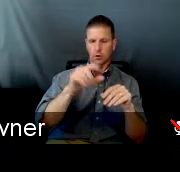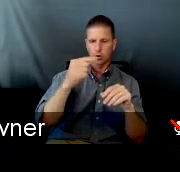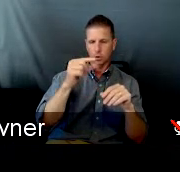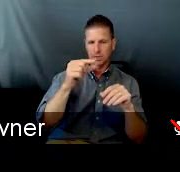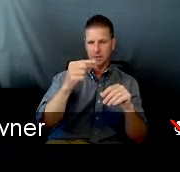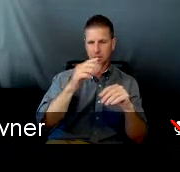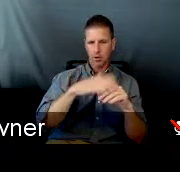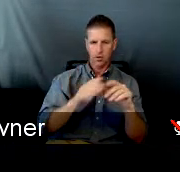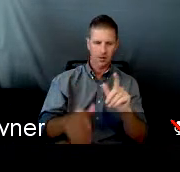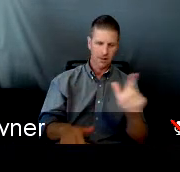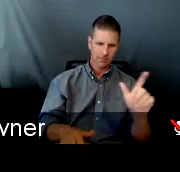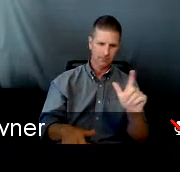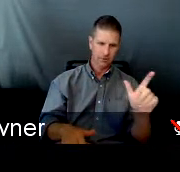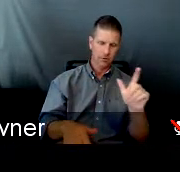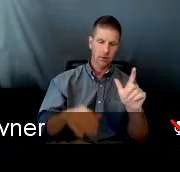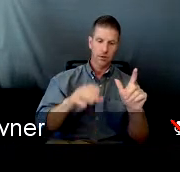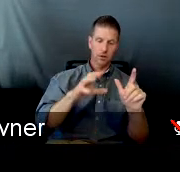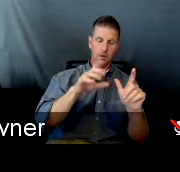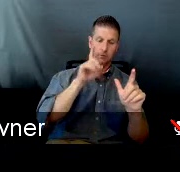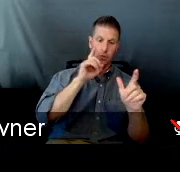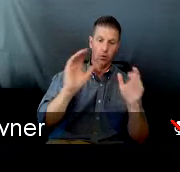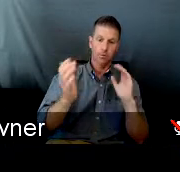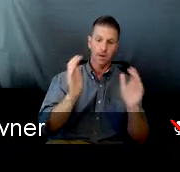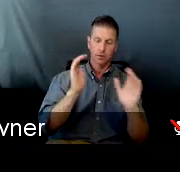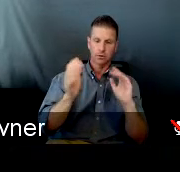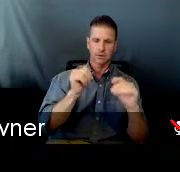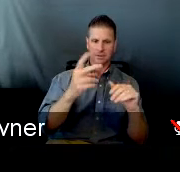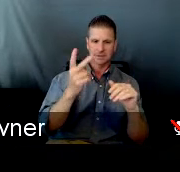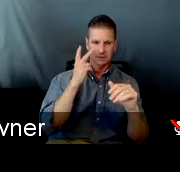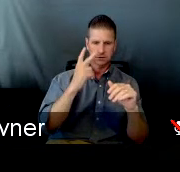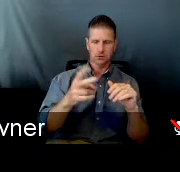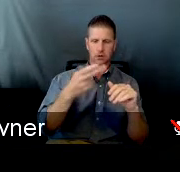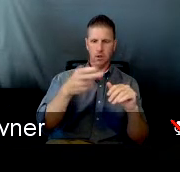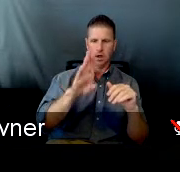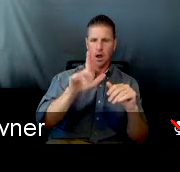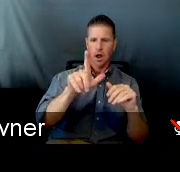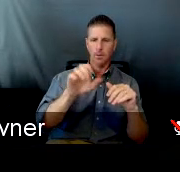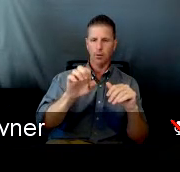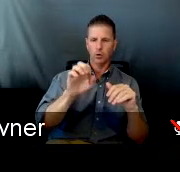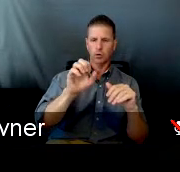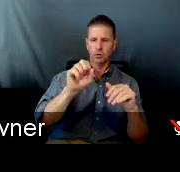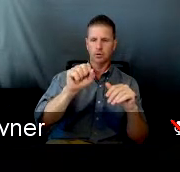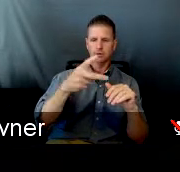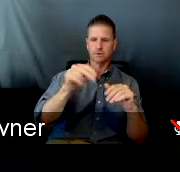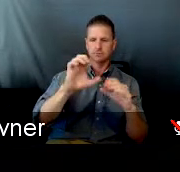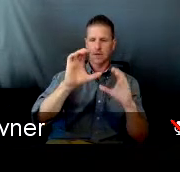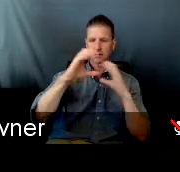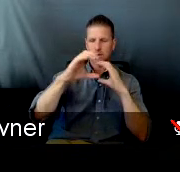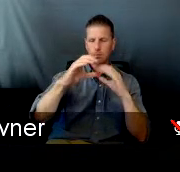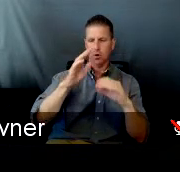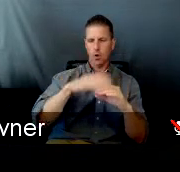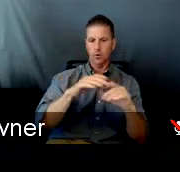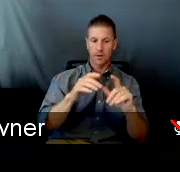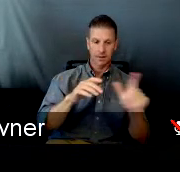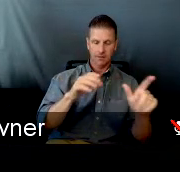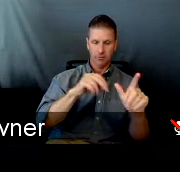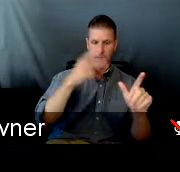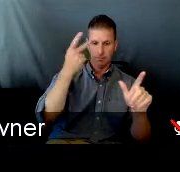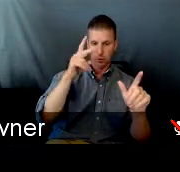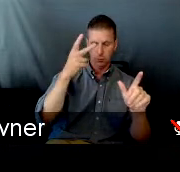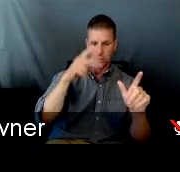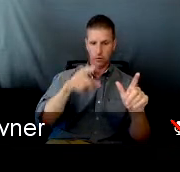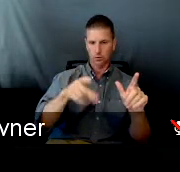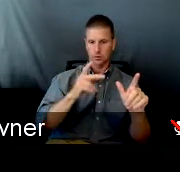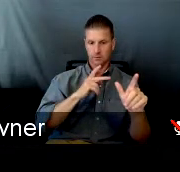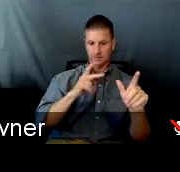on the left. And for comparison, you can see the Hubble Space Telescope image on the left in purple. This is visible